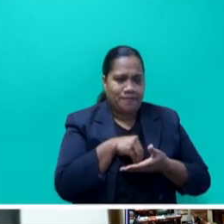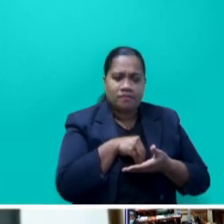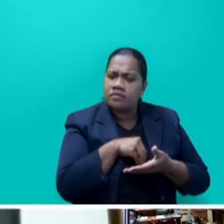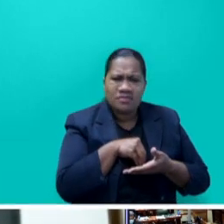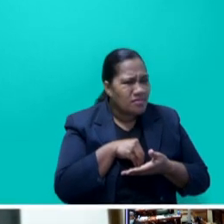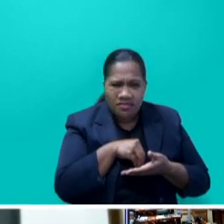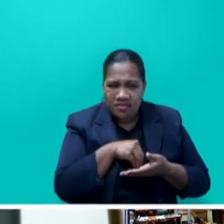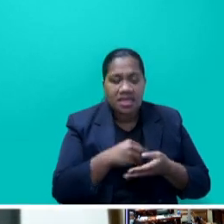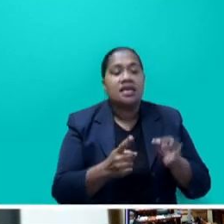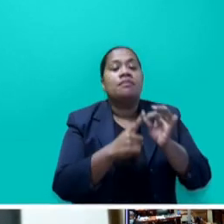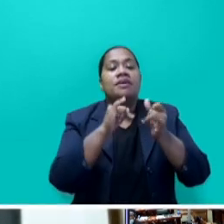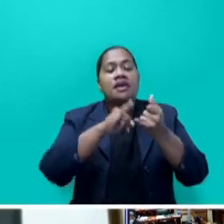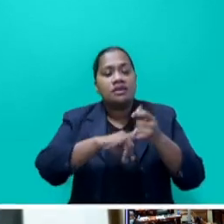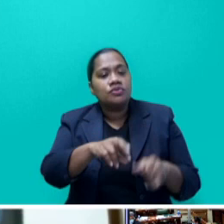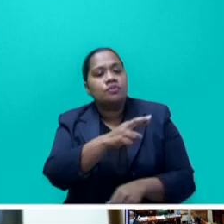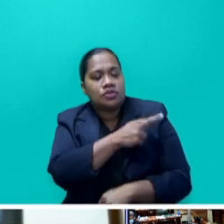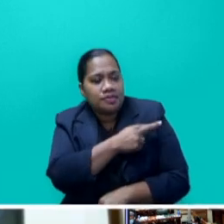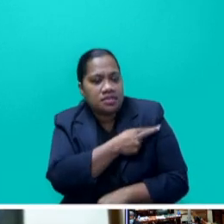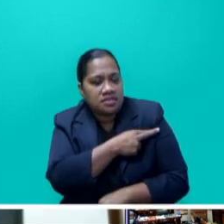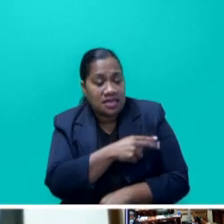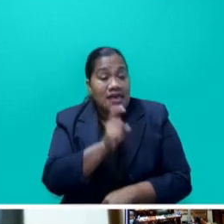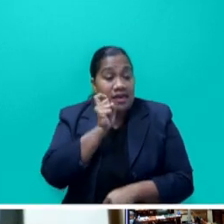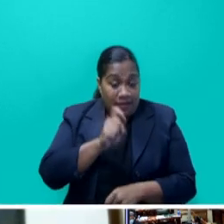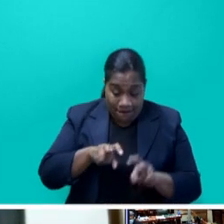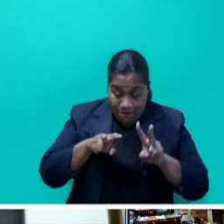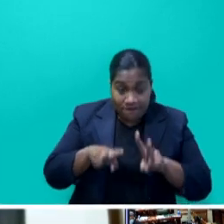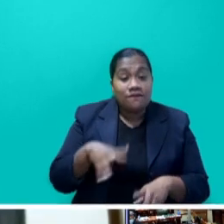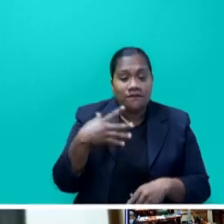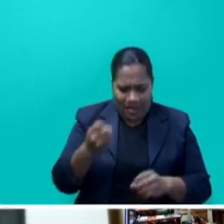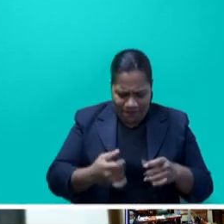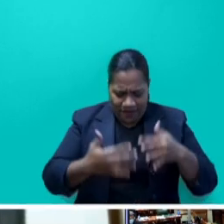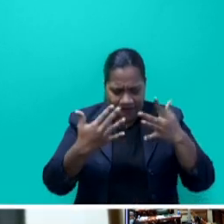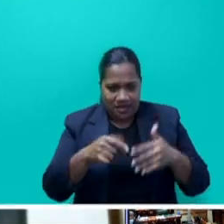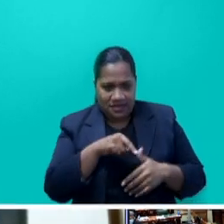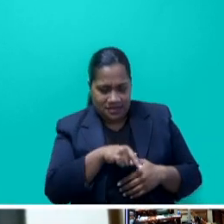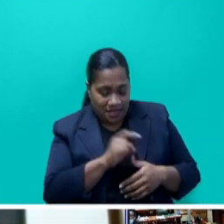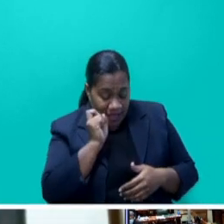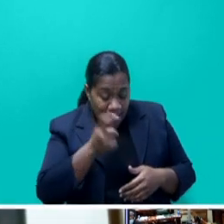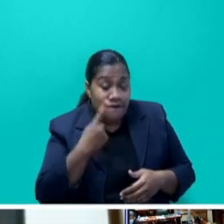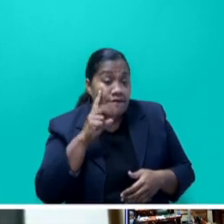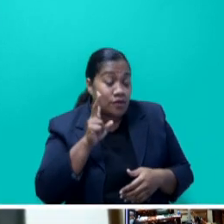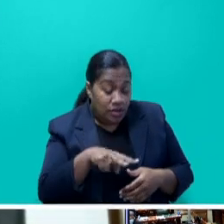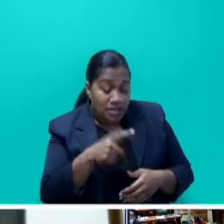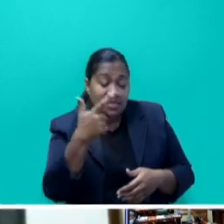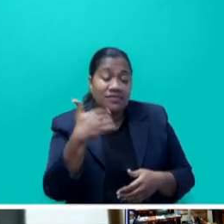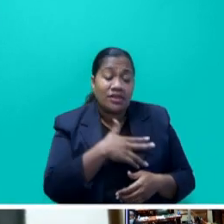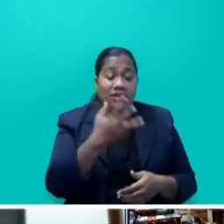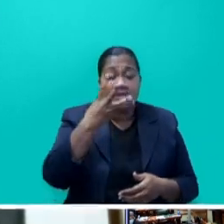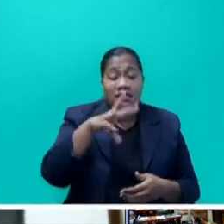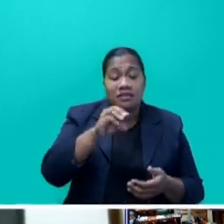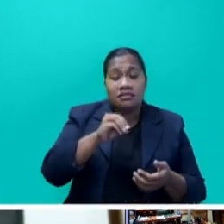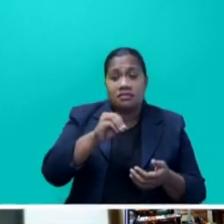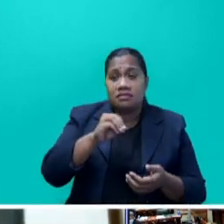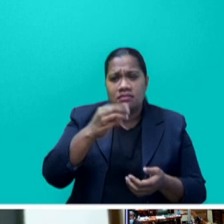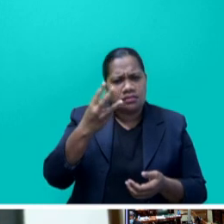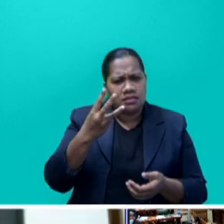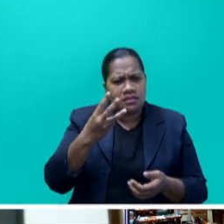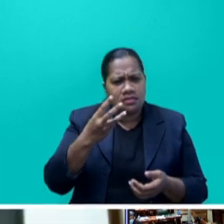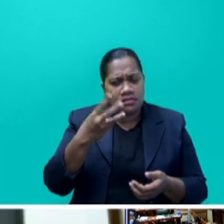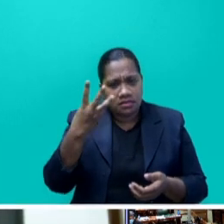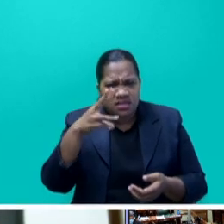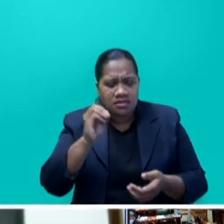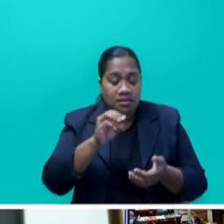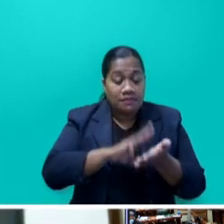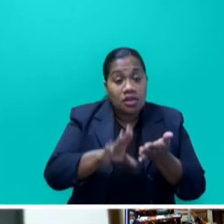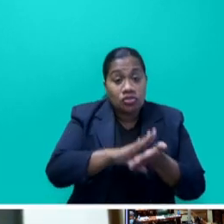PS's responsibility. If you look, and I've got the figures here, if you look at the $713 million, 500 million